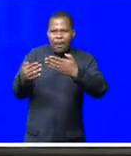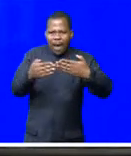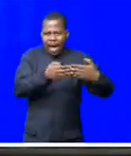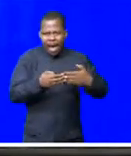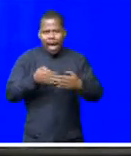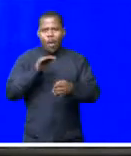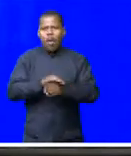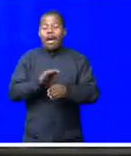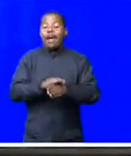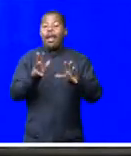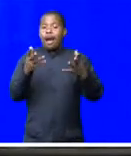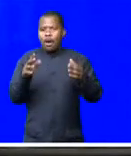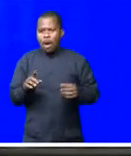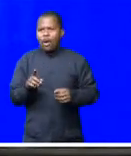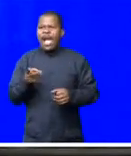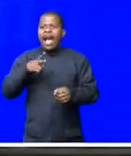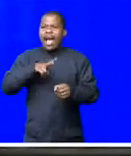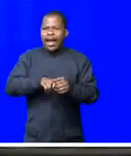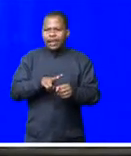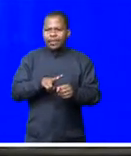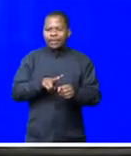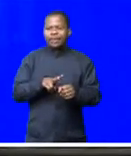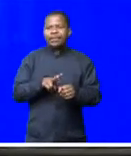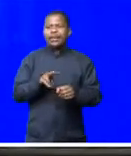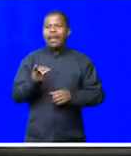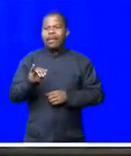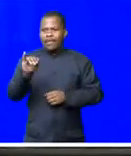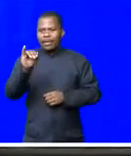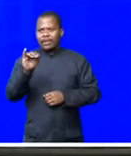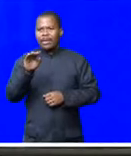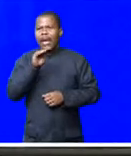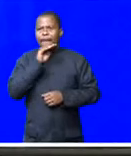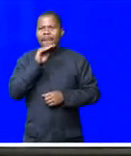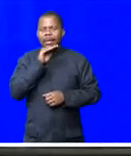lase bakubonile. Lo affirming lo ukuthi sijaka